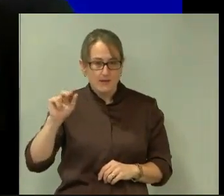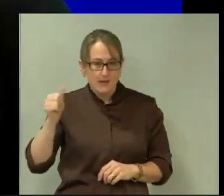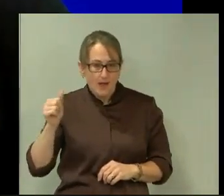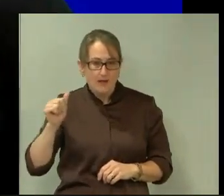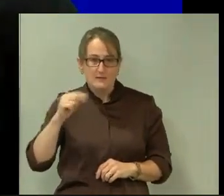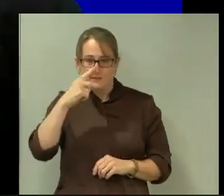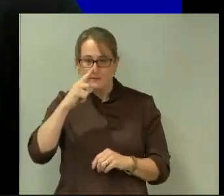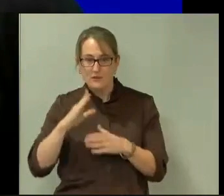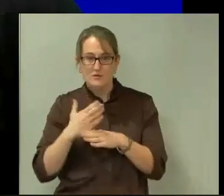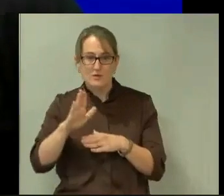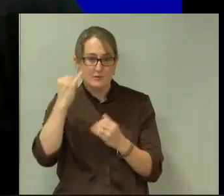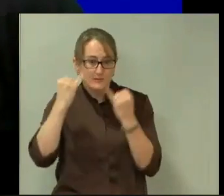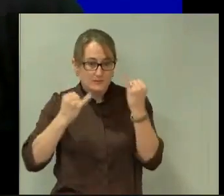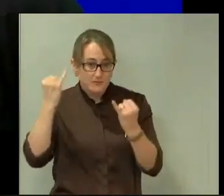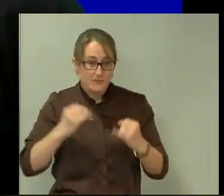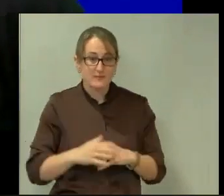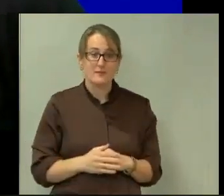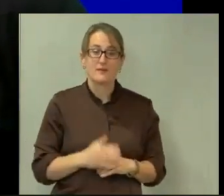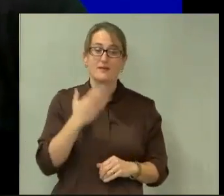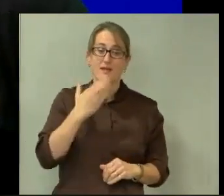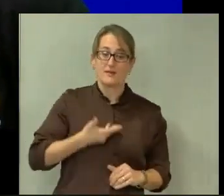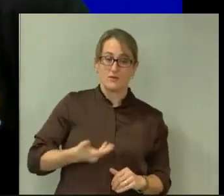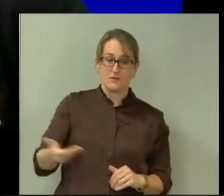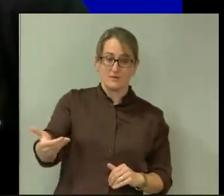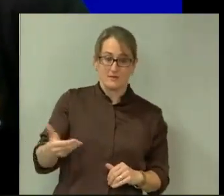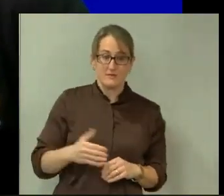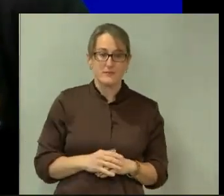Thank you all for the invitation to this.